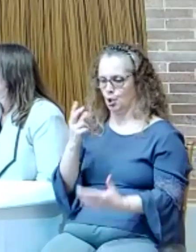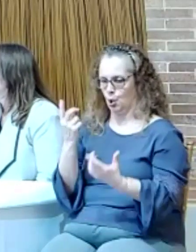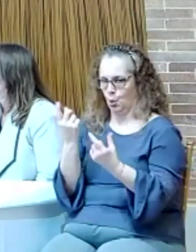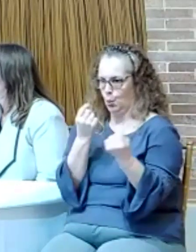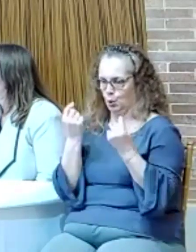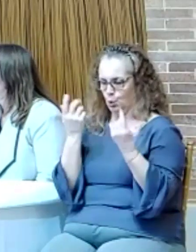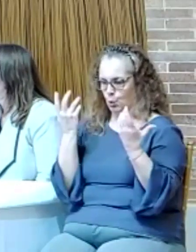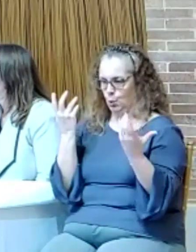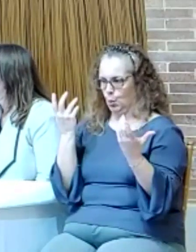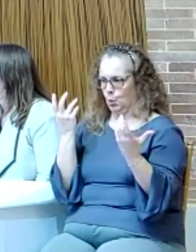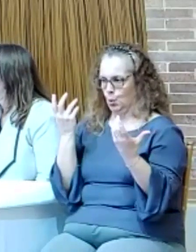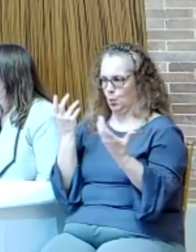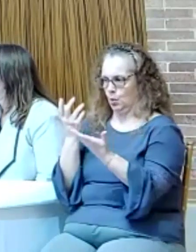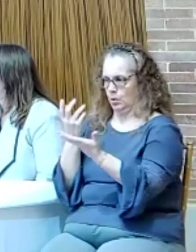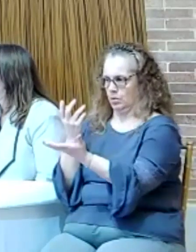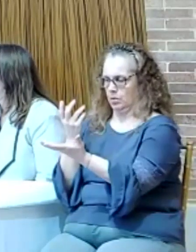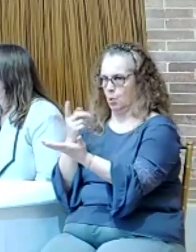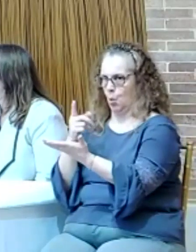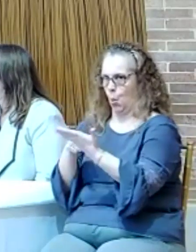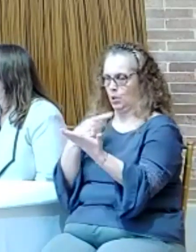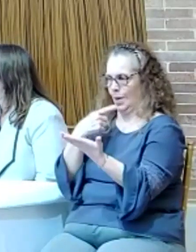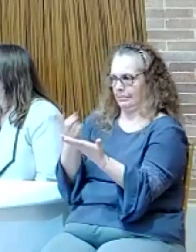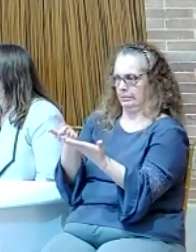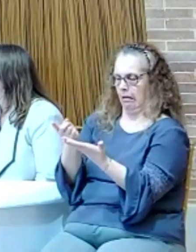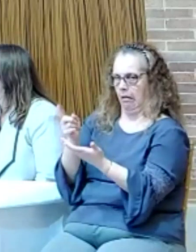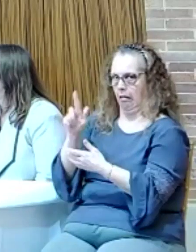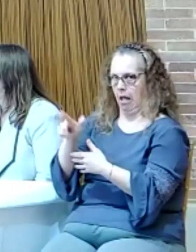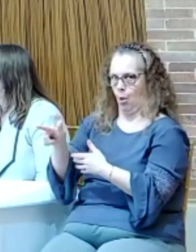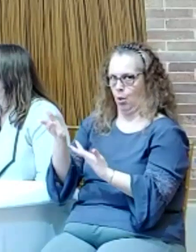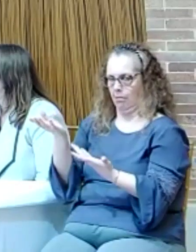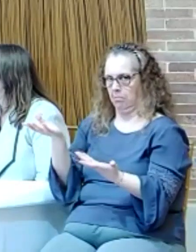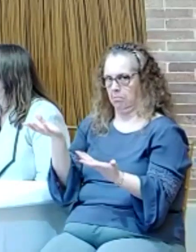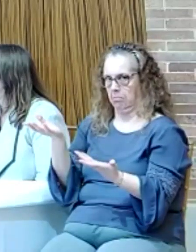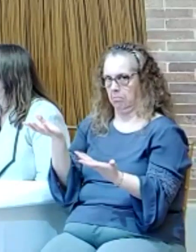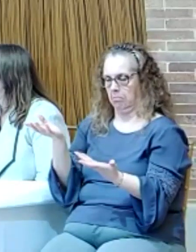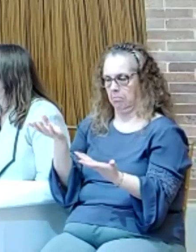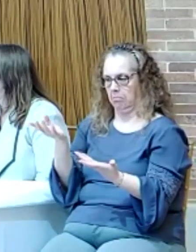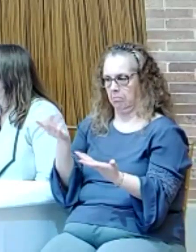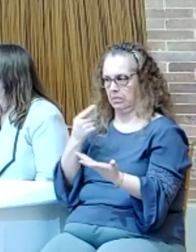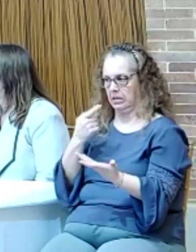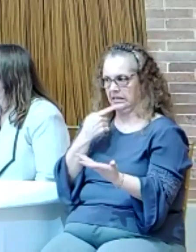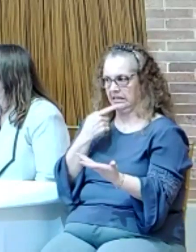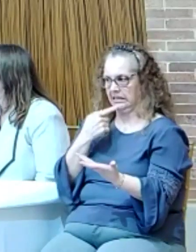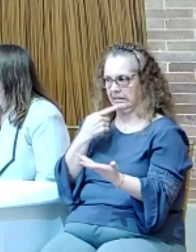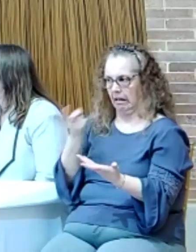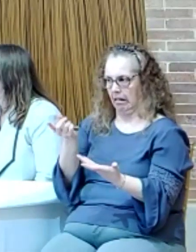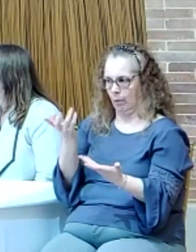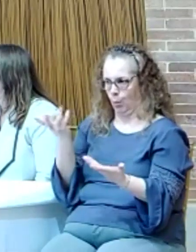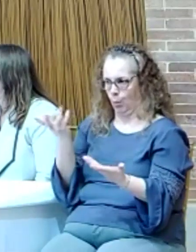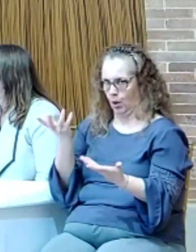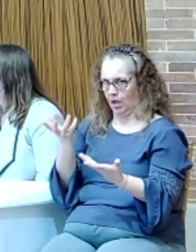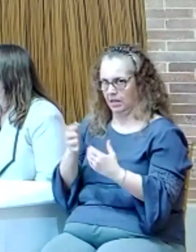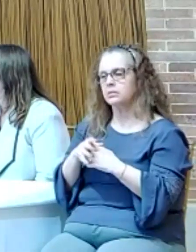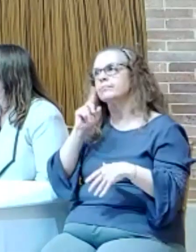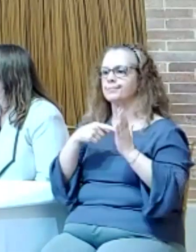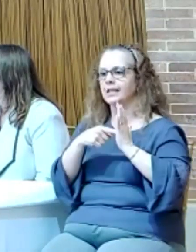do what do you say to that landlord in particular what